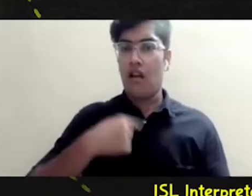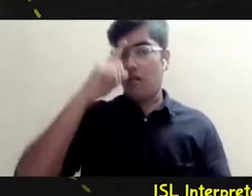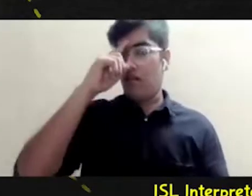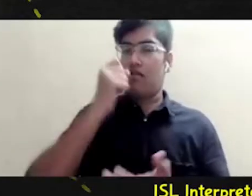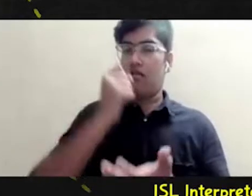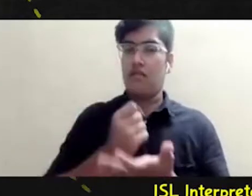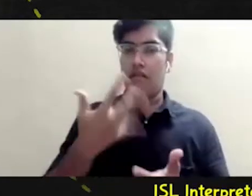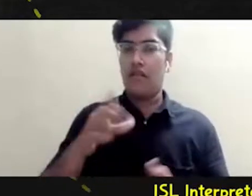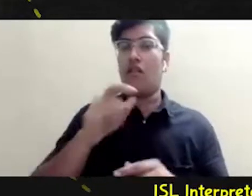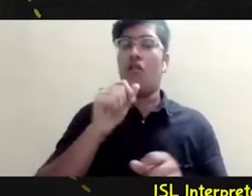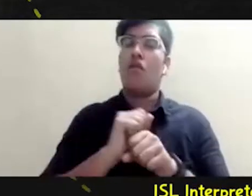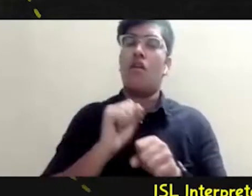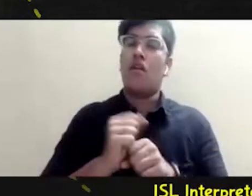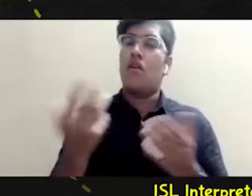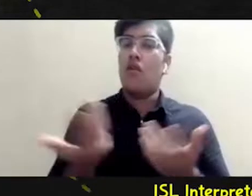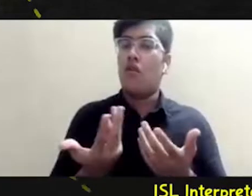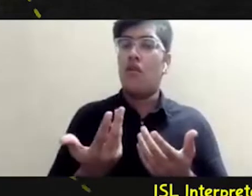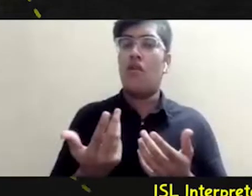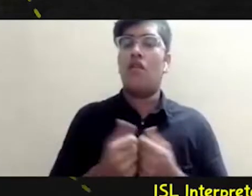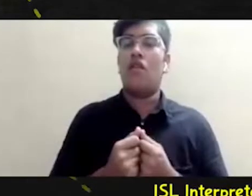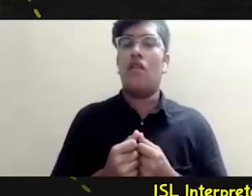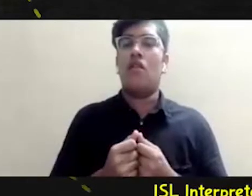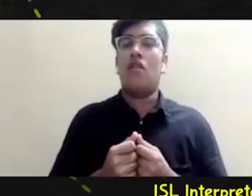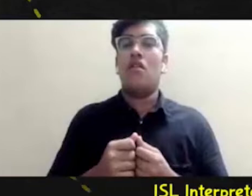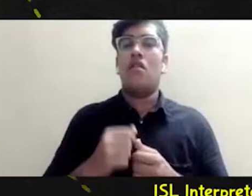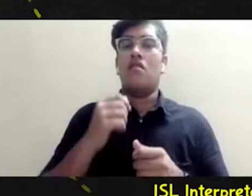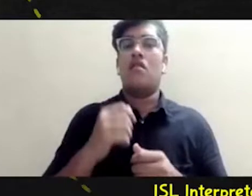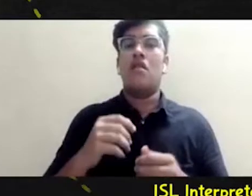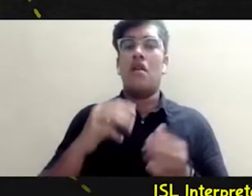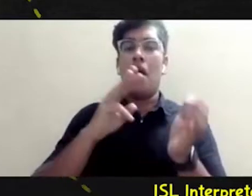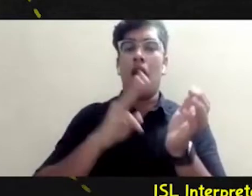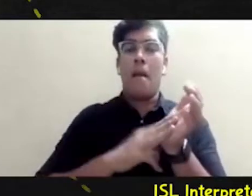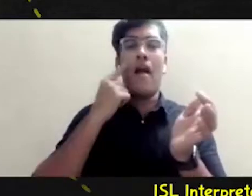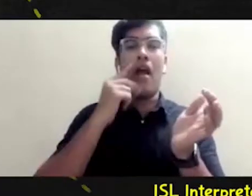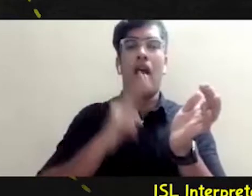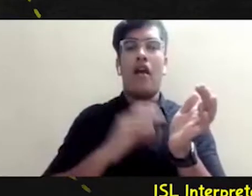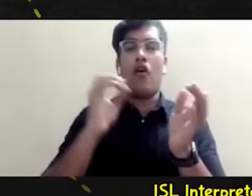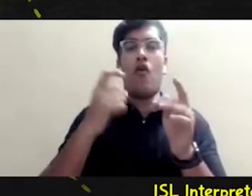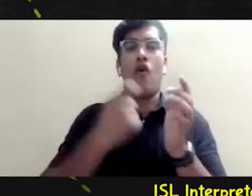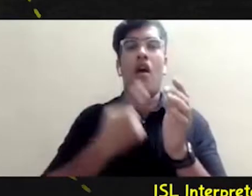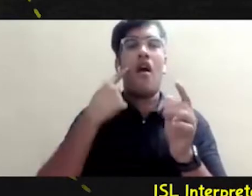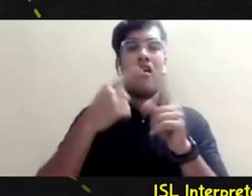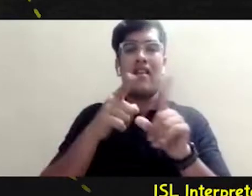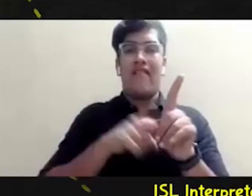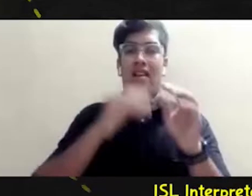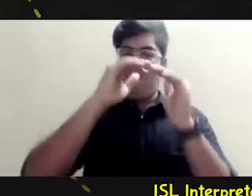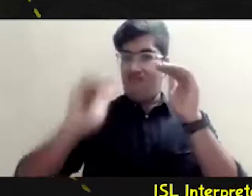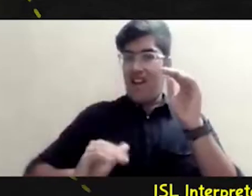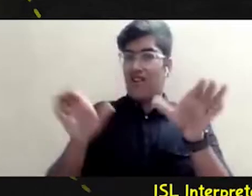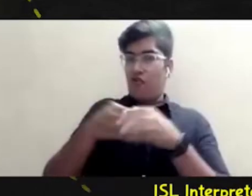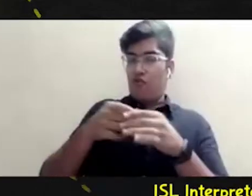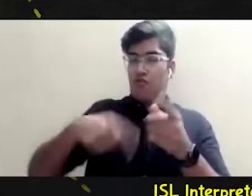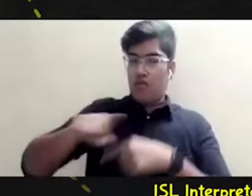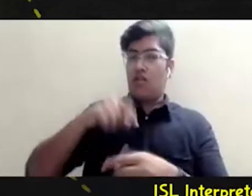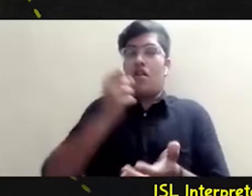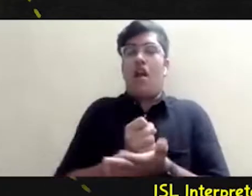to work on the rights of gender and sexual minority. It's like, I see intimacy and the rights of gender and sexual minorities like as